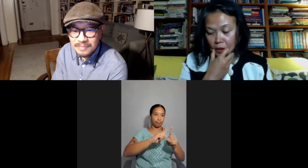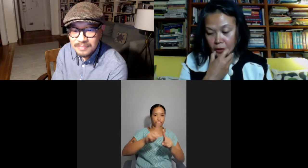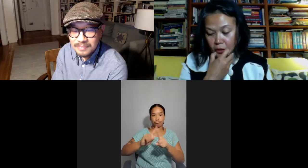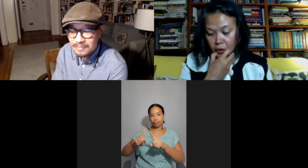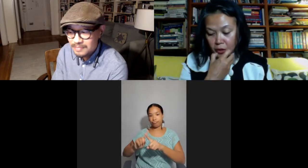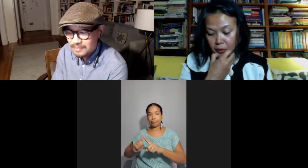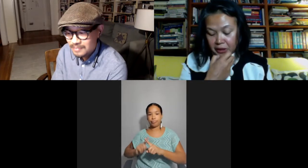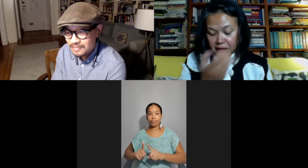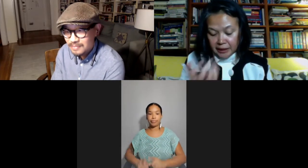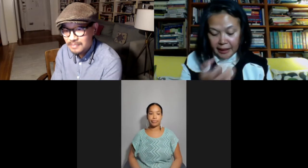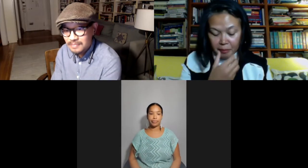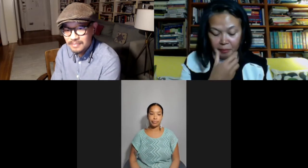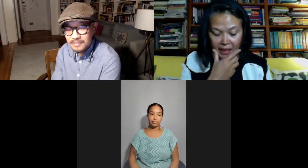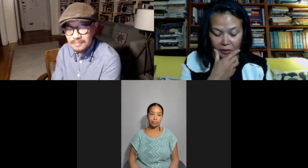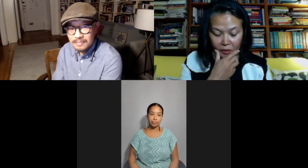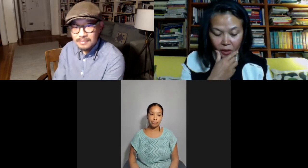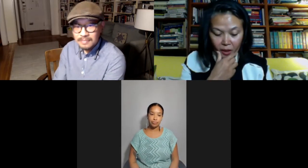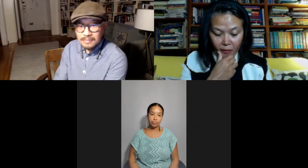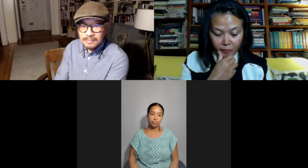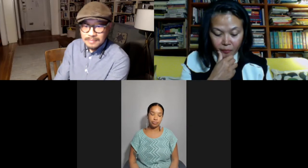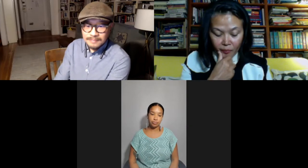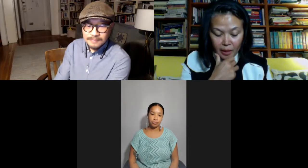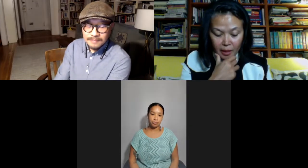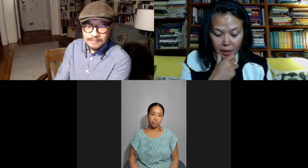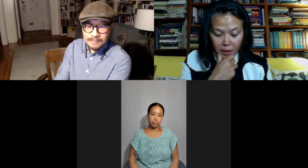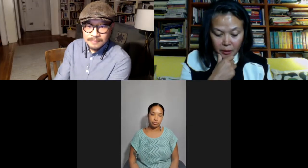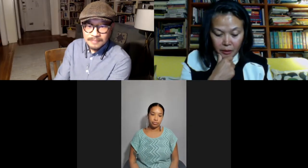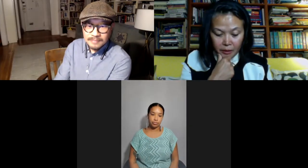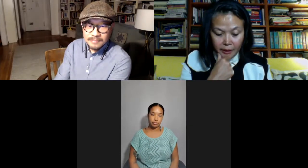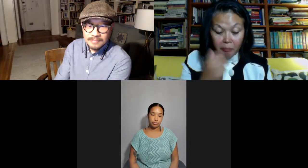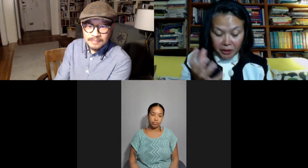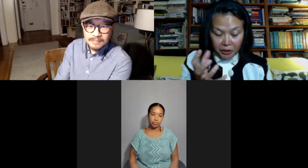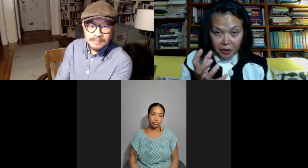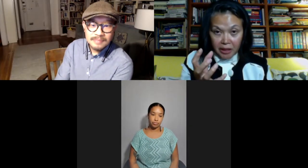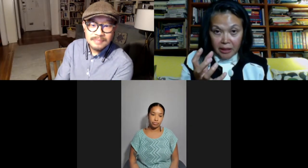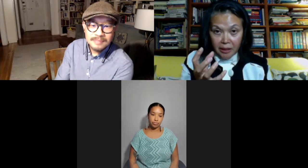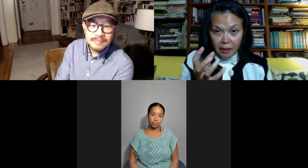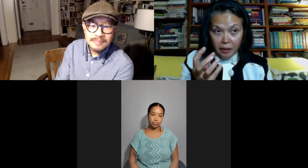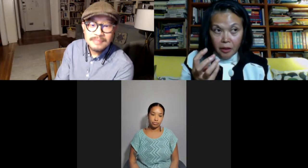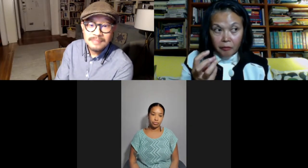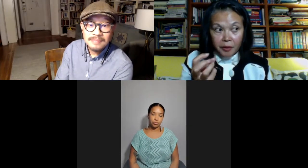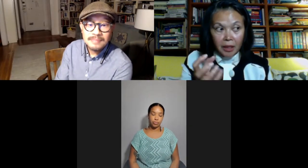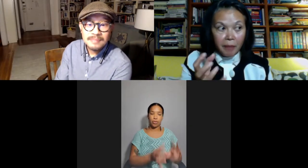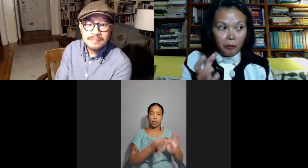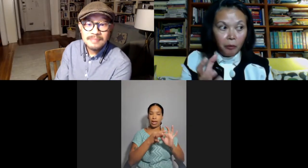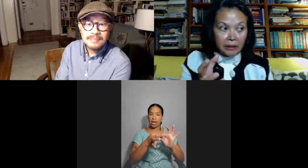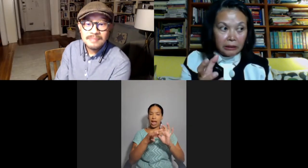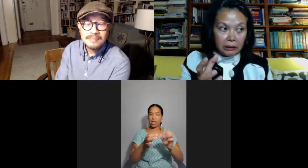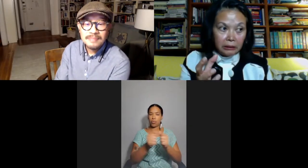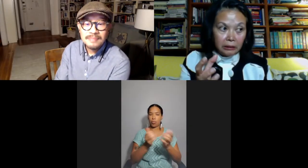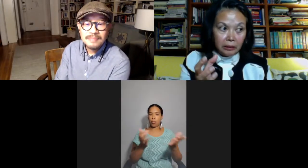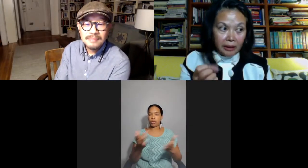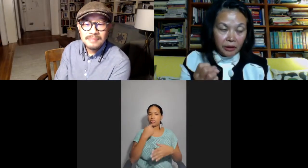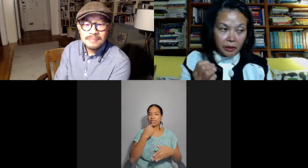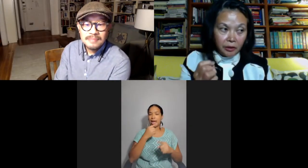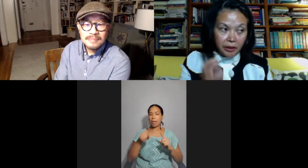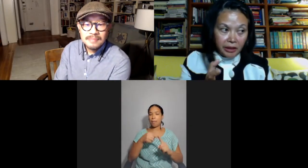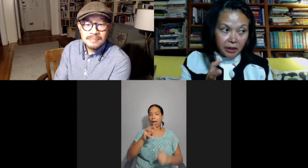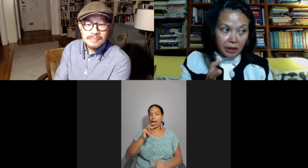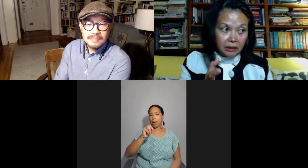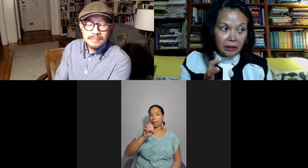your what you just said about the mystery. You know, if you think about the